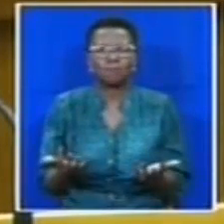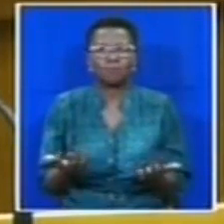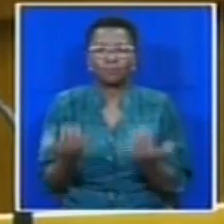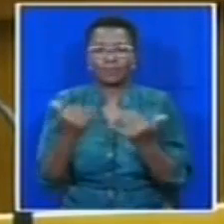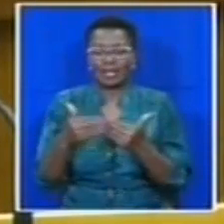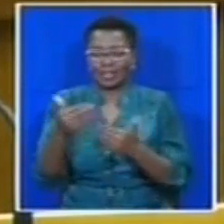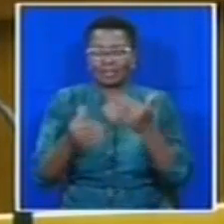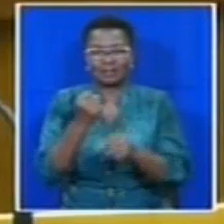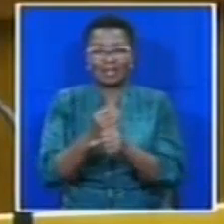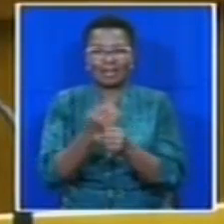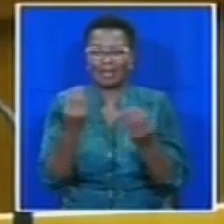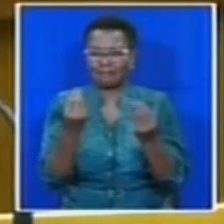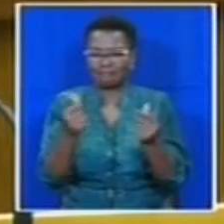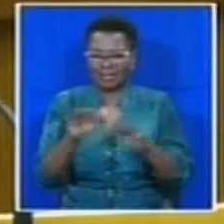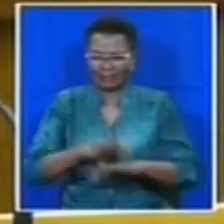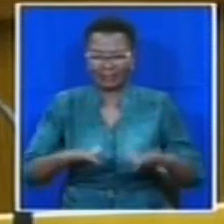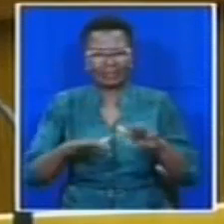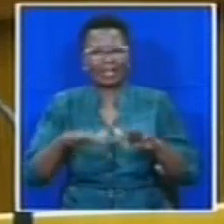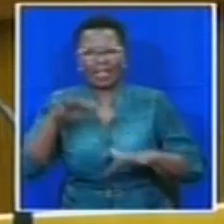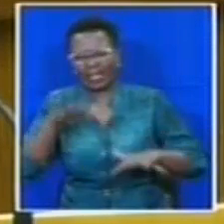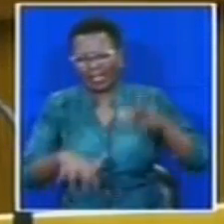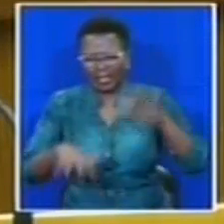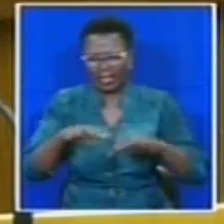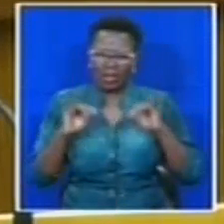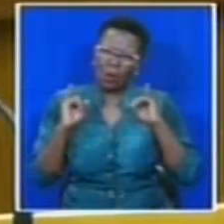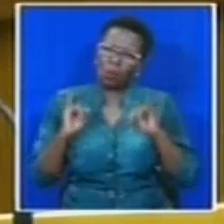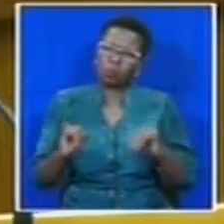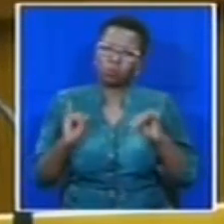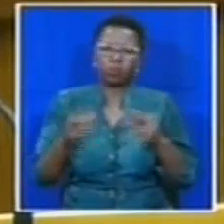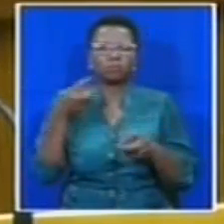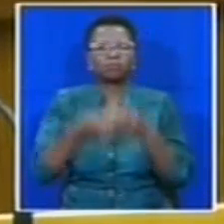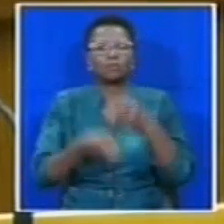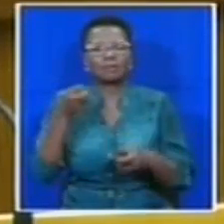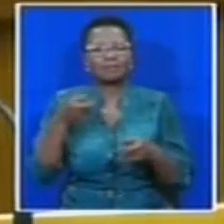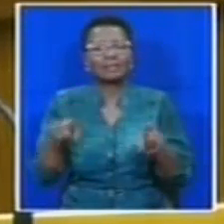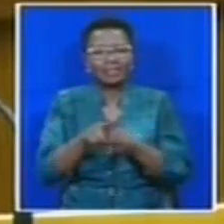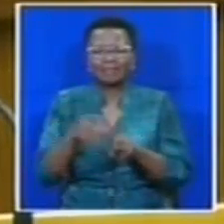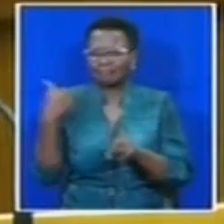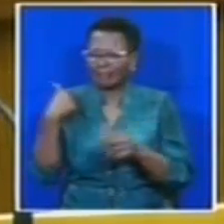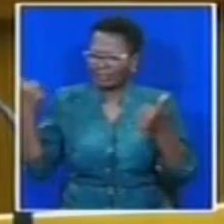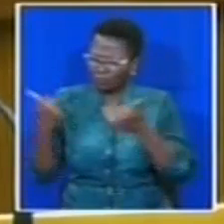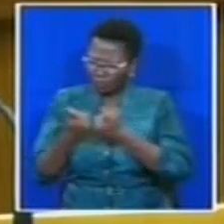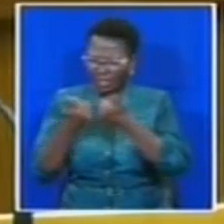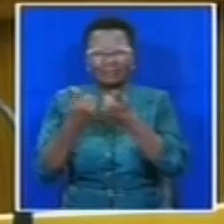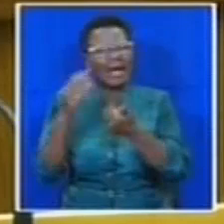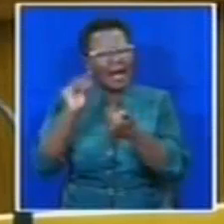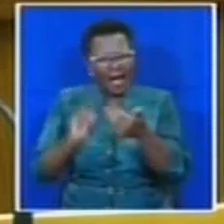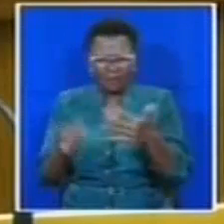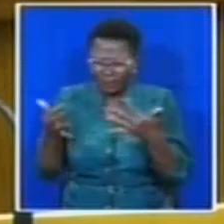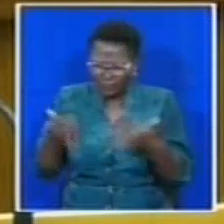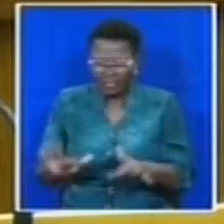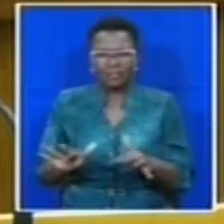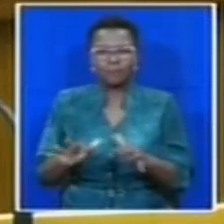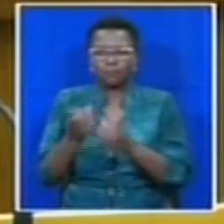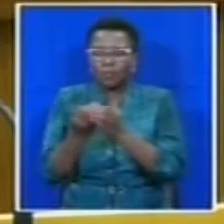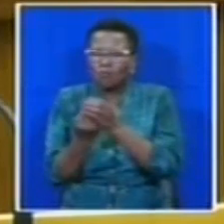year is unusually difficult. We have also faced other extraordinary challenges. Slow